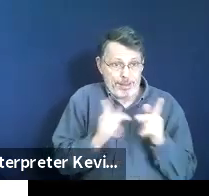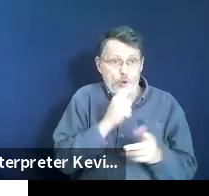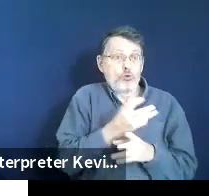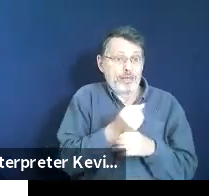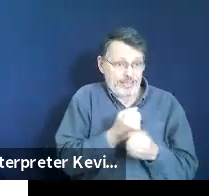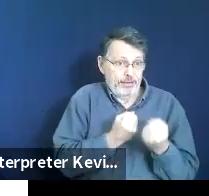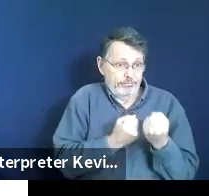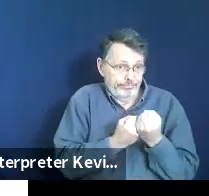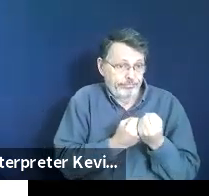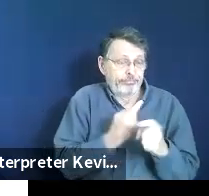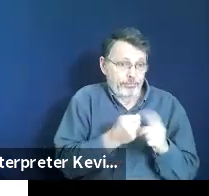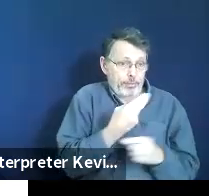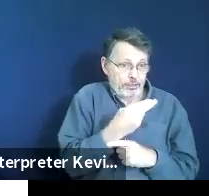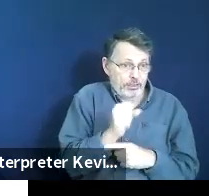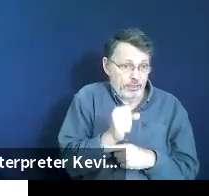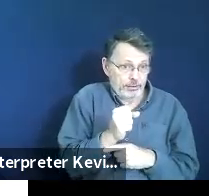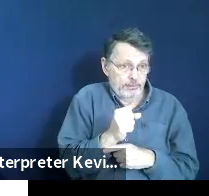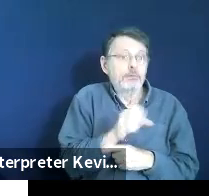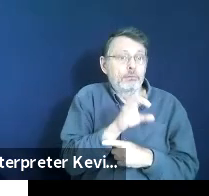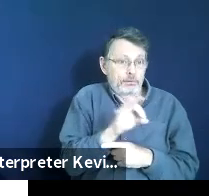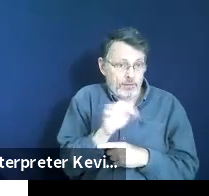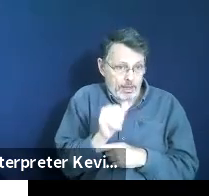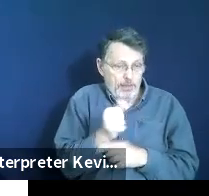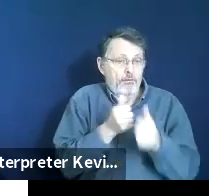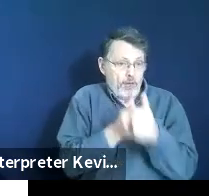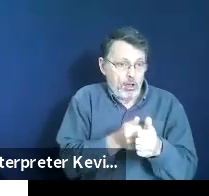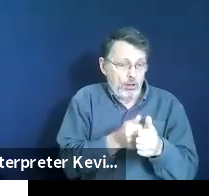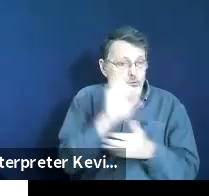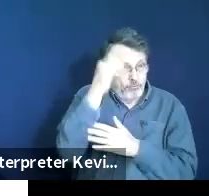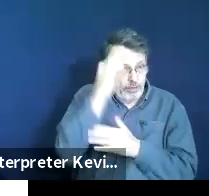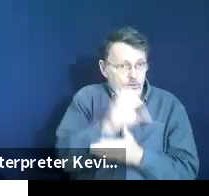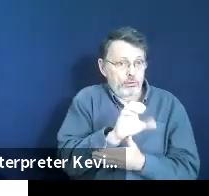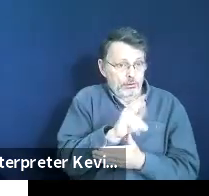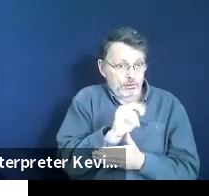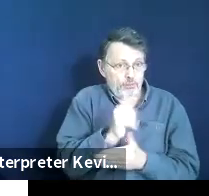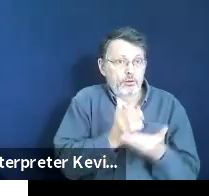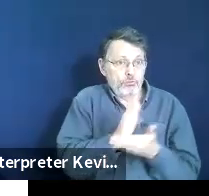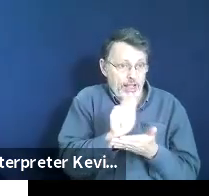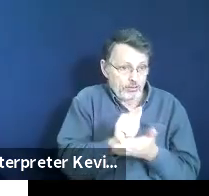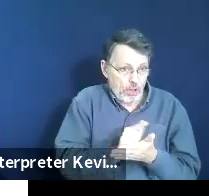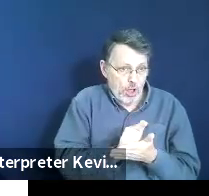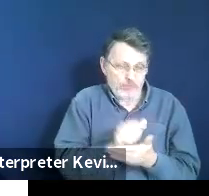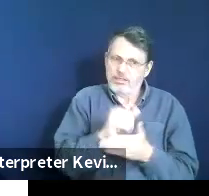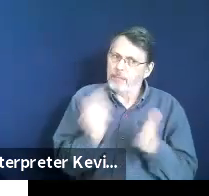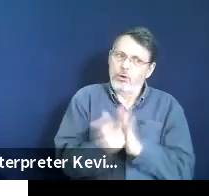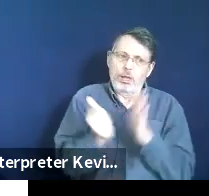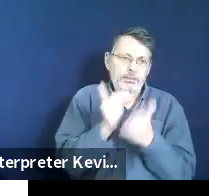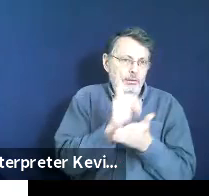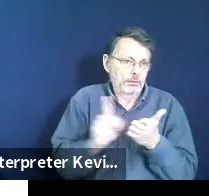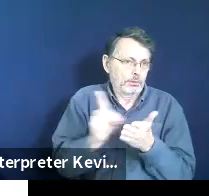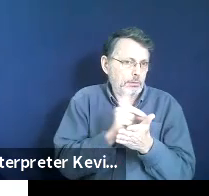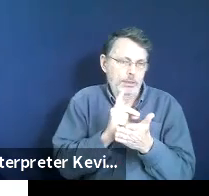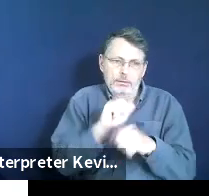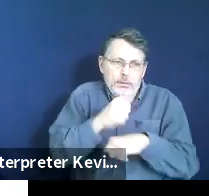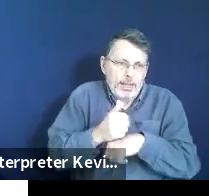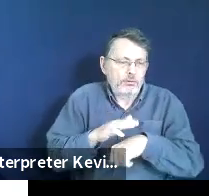federal financial assistance comply with federal civil rights laws that prohibit discrimination on the basis of